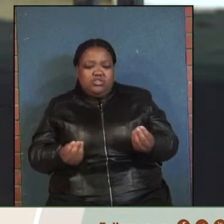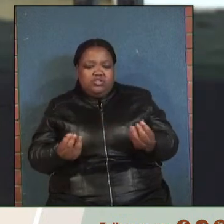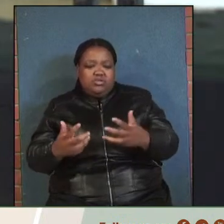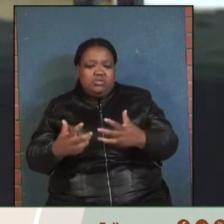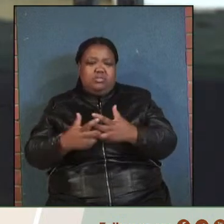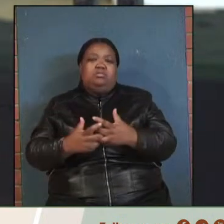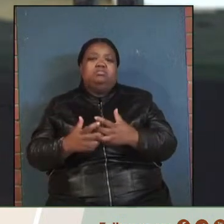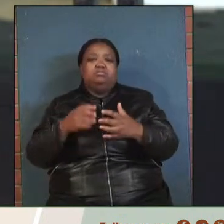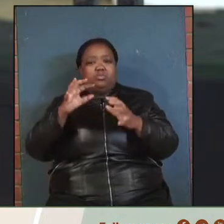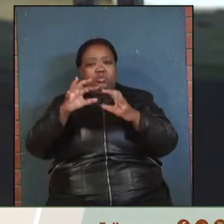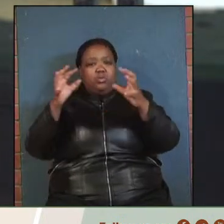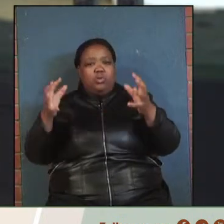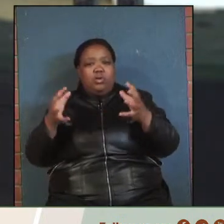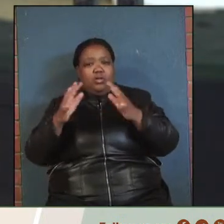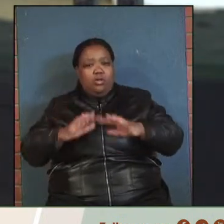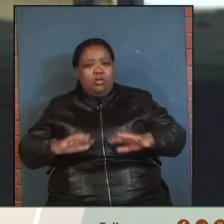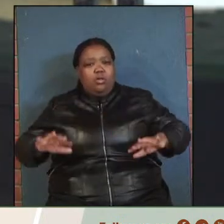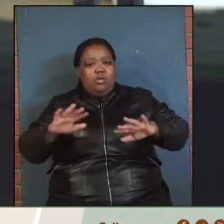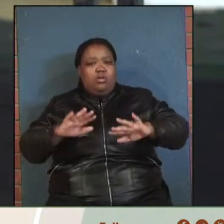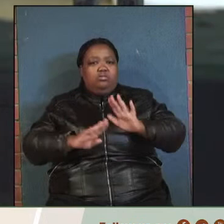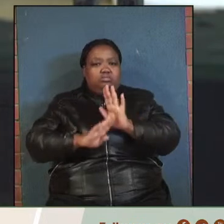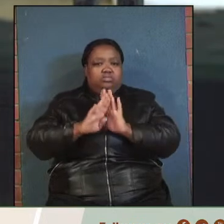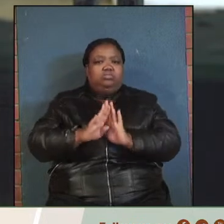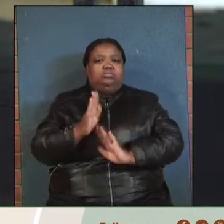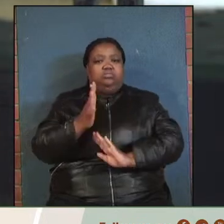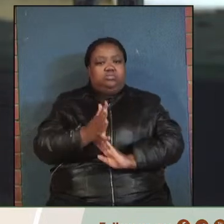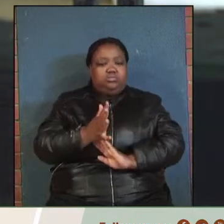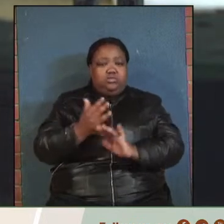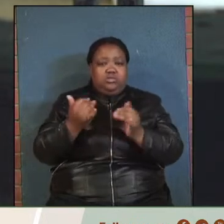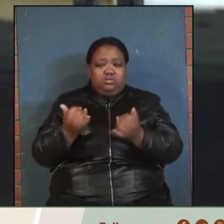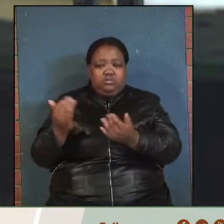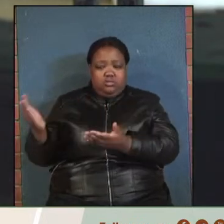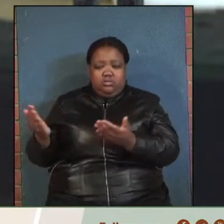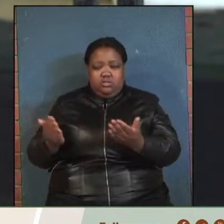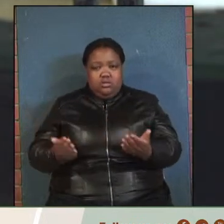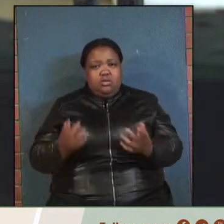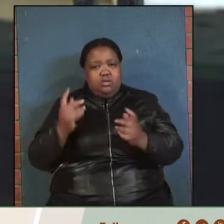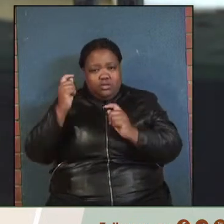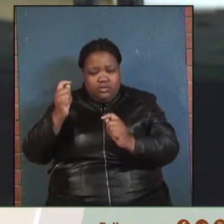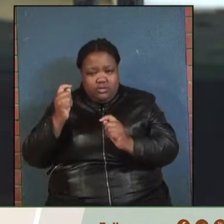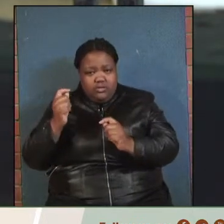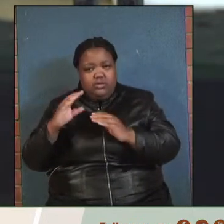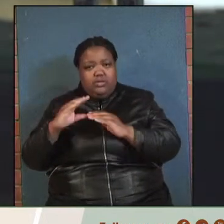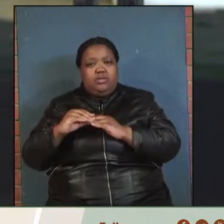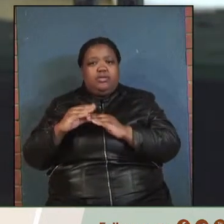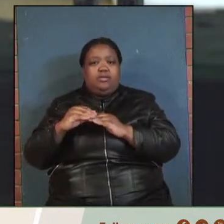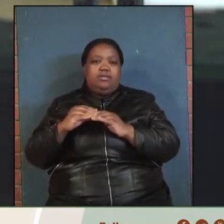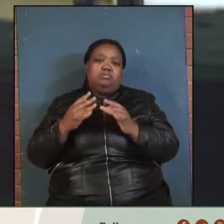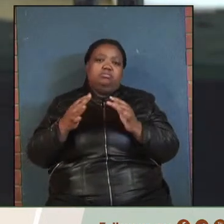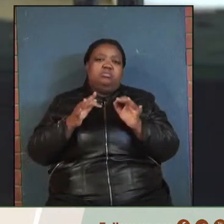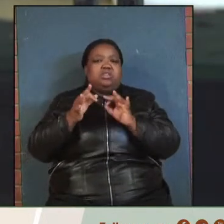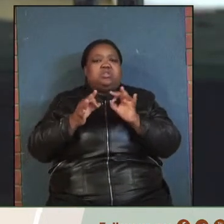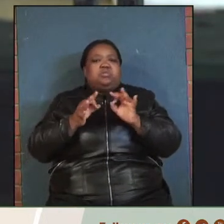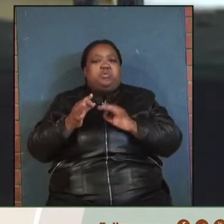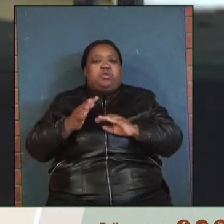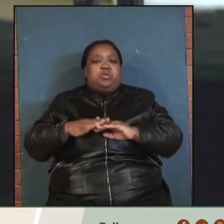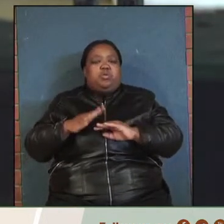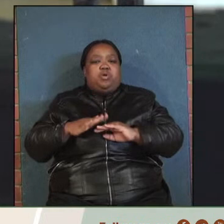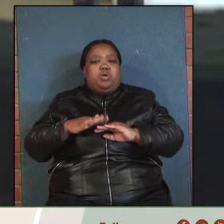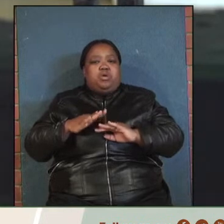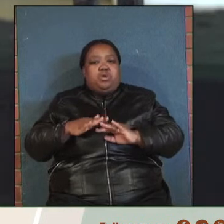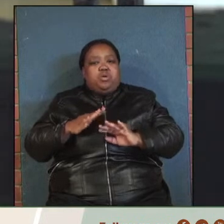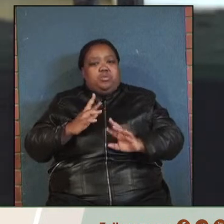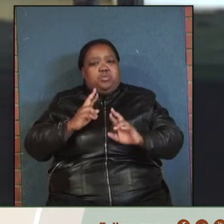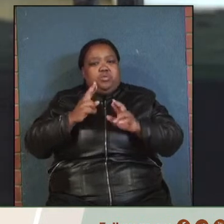everyone. With that being said, I would like to hand over to my honorable members to elucidate further on our report.